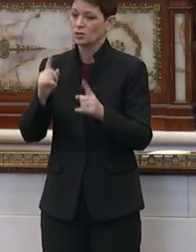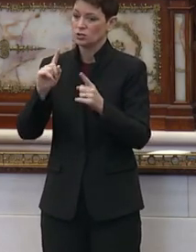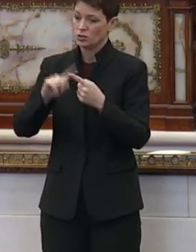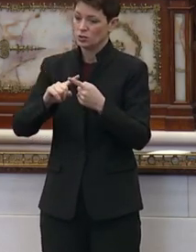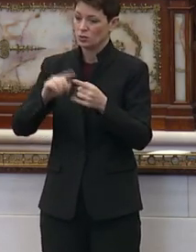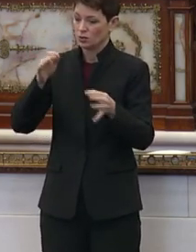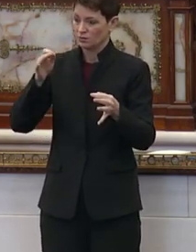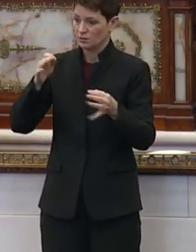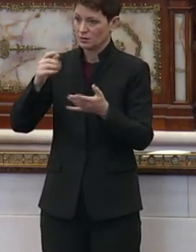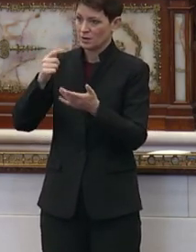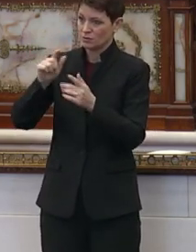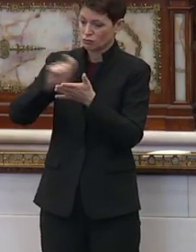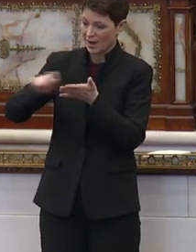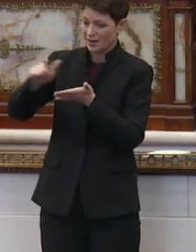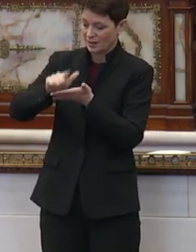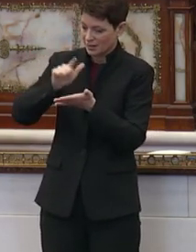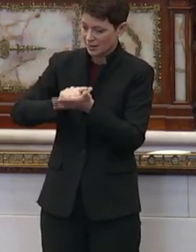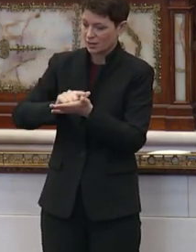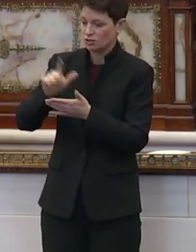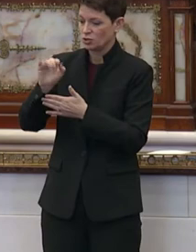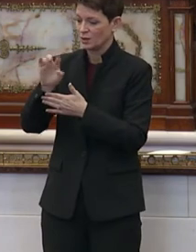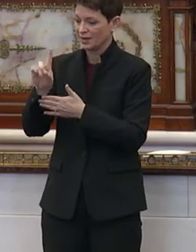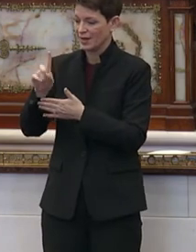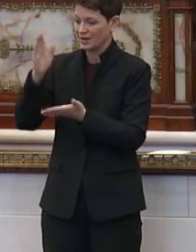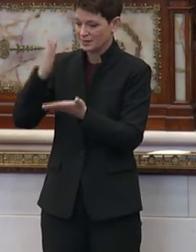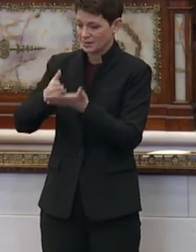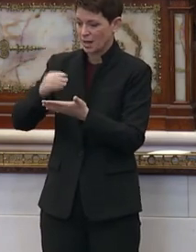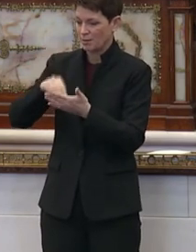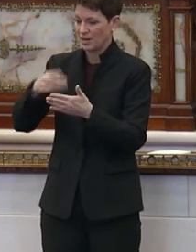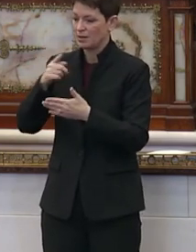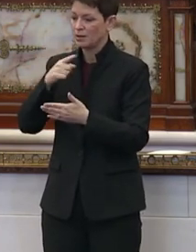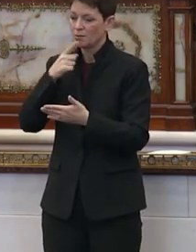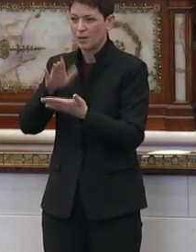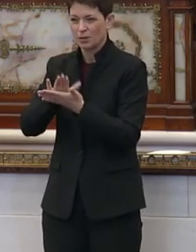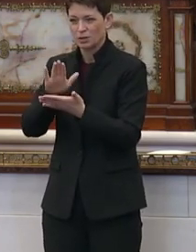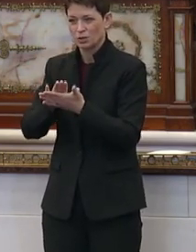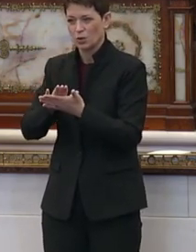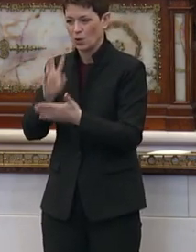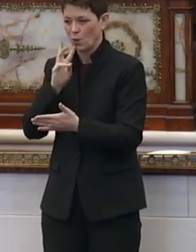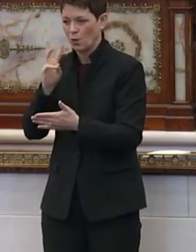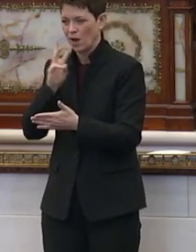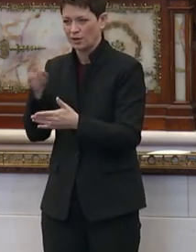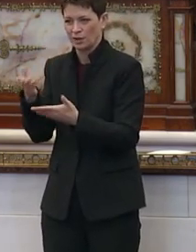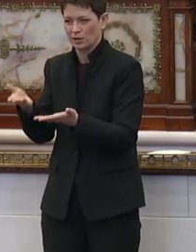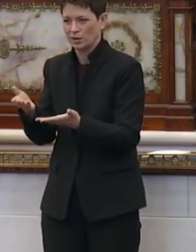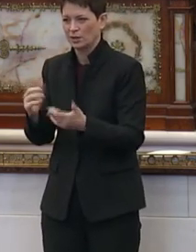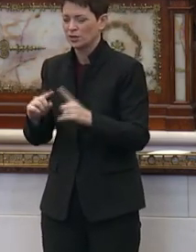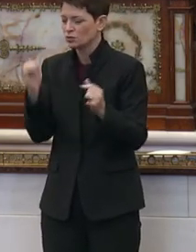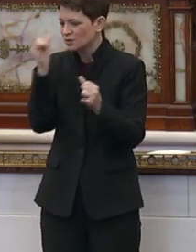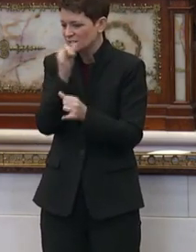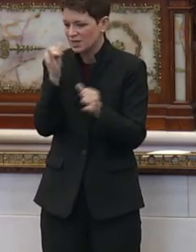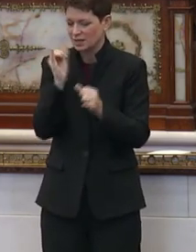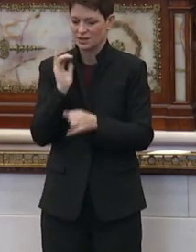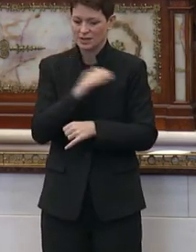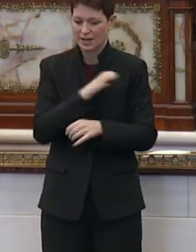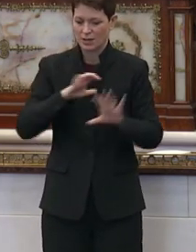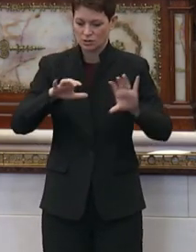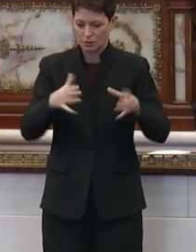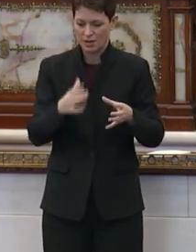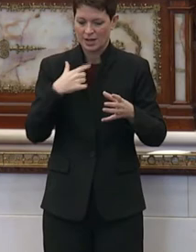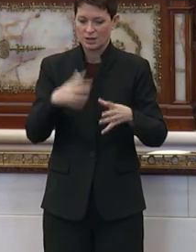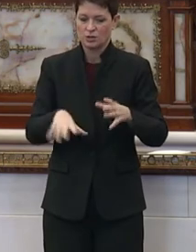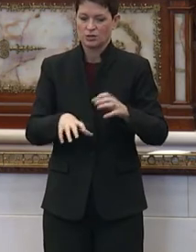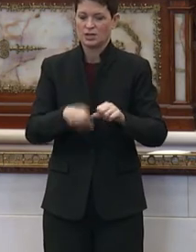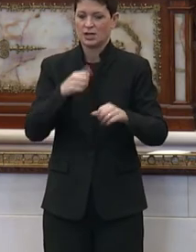water in a public school building. It shouldn't happen because it should never have been an issue. It's ridiculous that our council body has had to